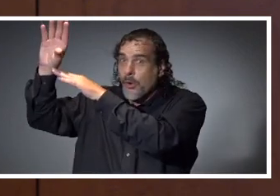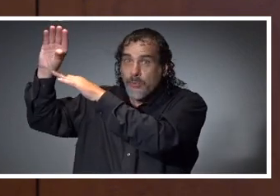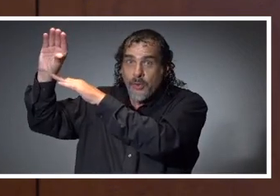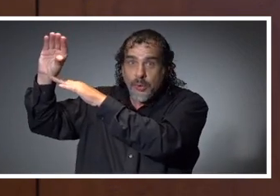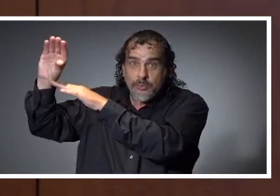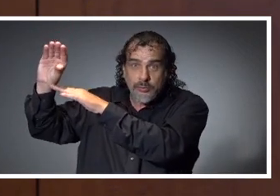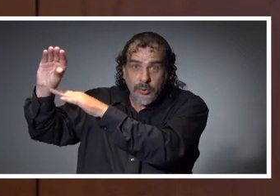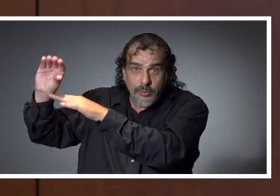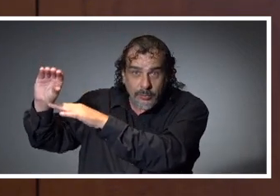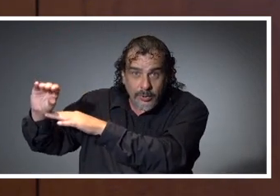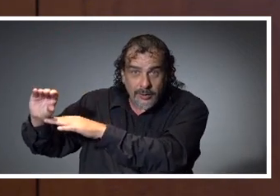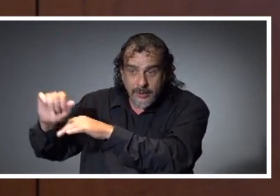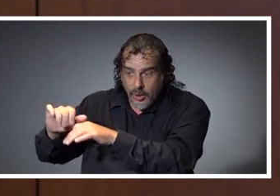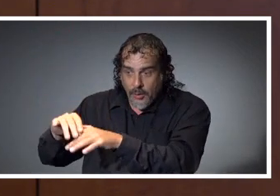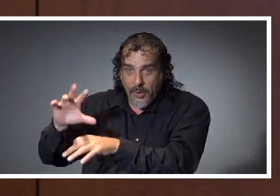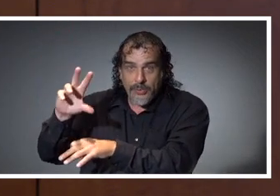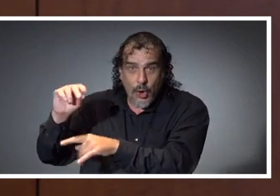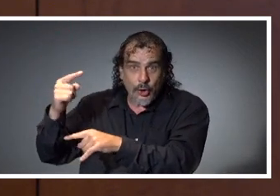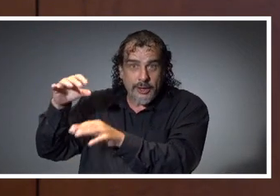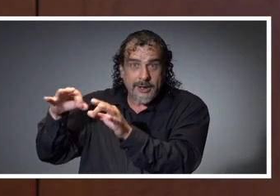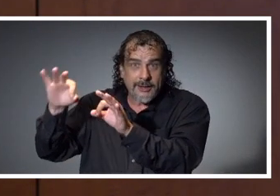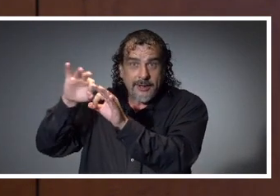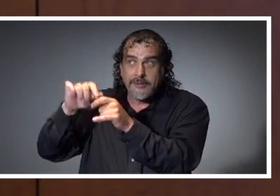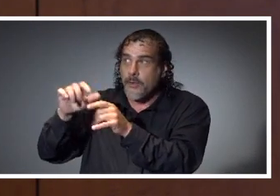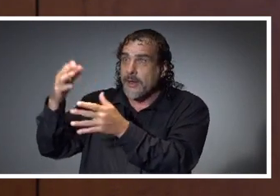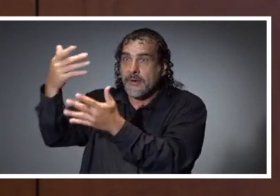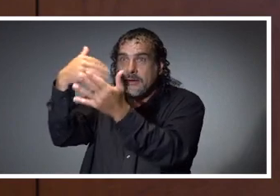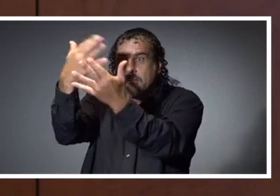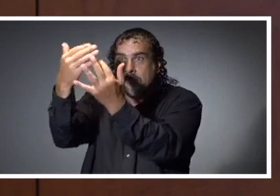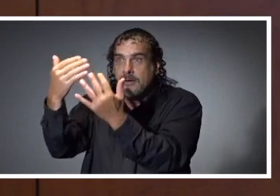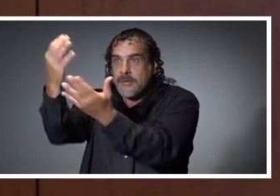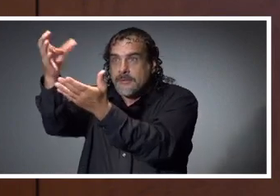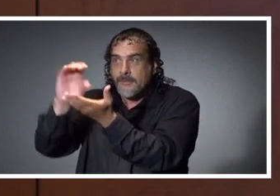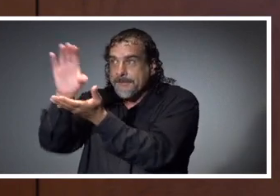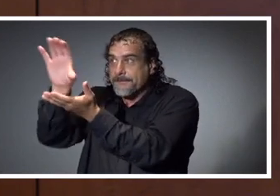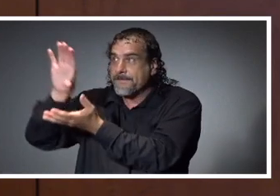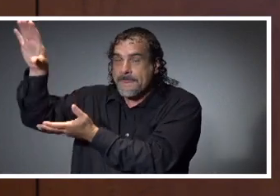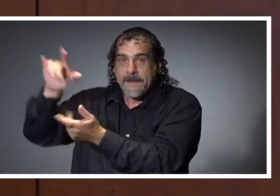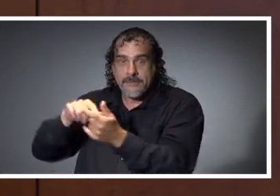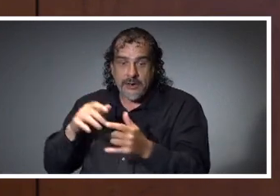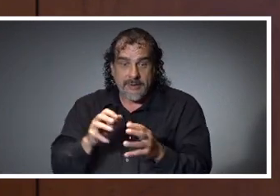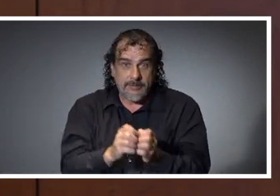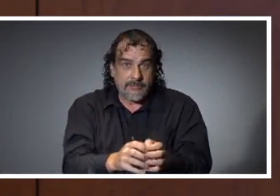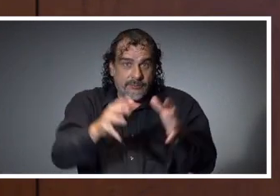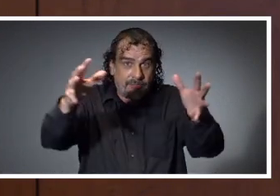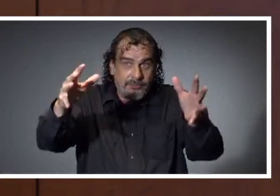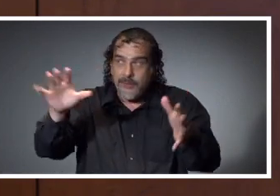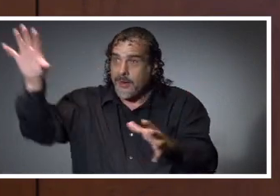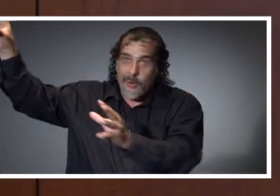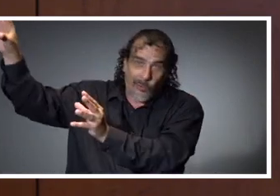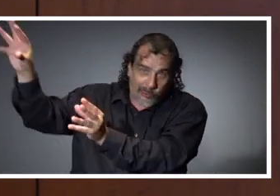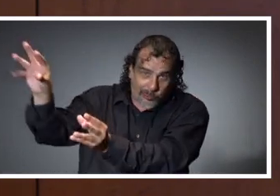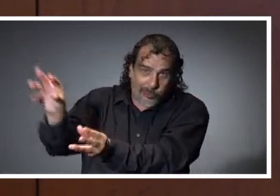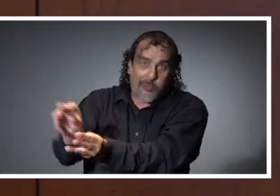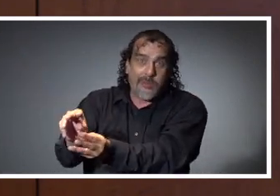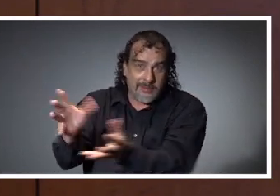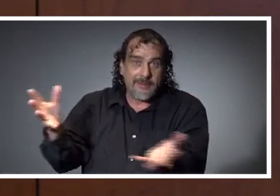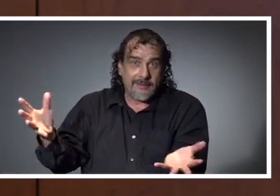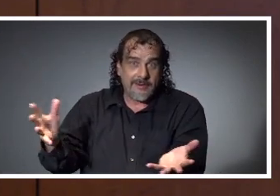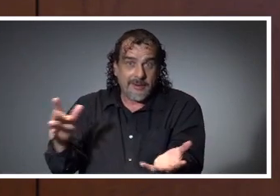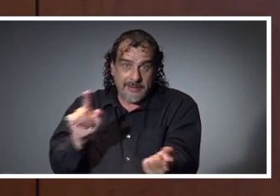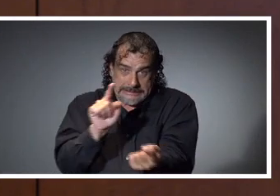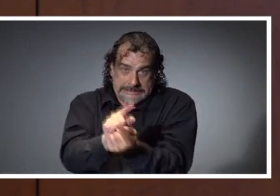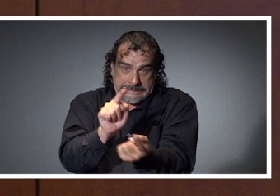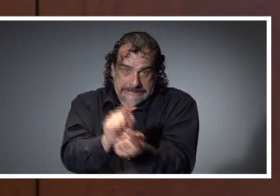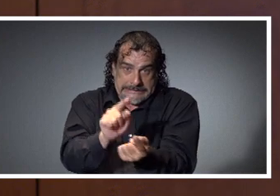than 60, heading toward 30, but we were able to get some shipments in. So every time there's a surge on our side, and we continue to meet it. But as